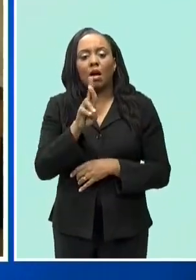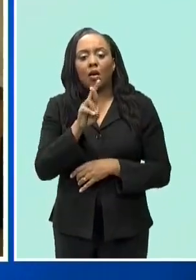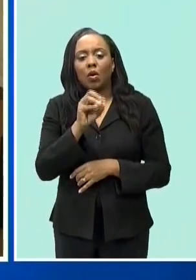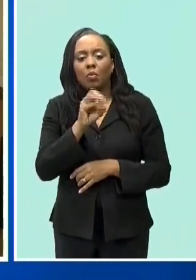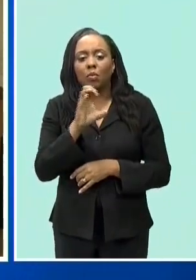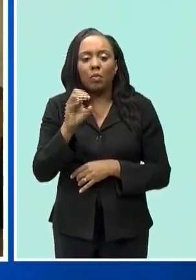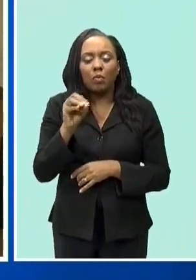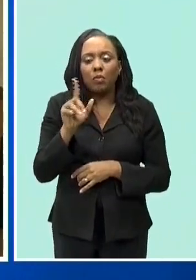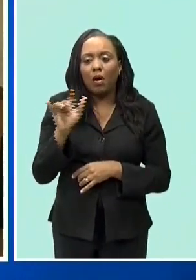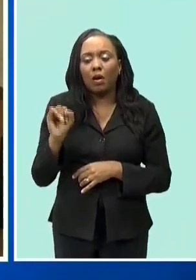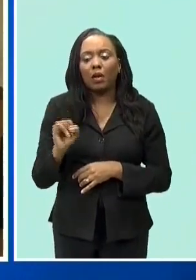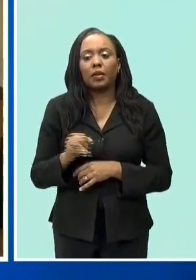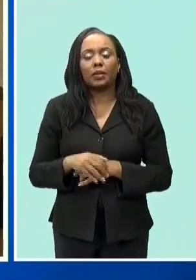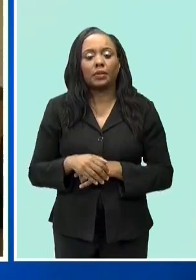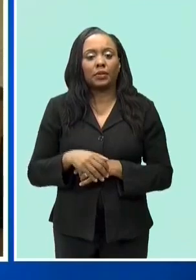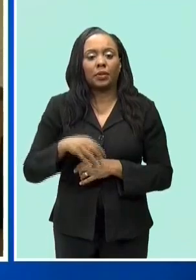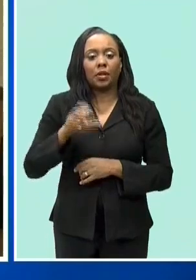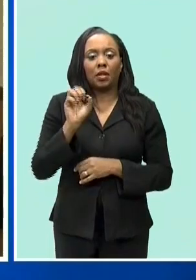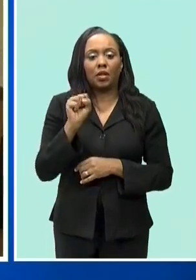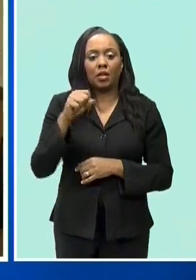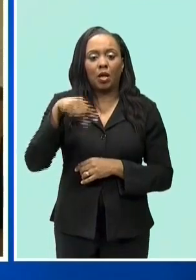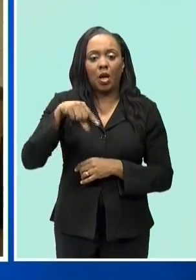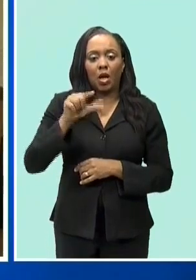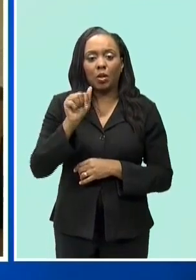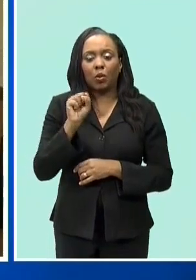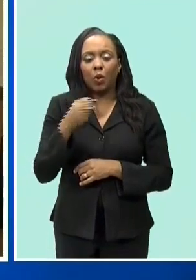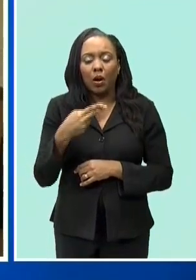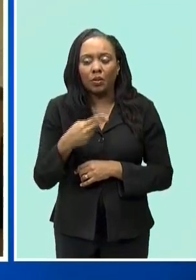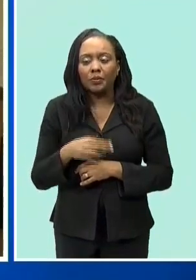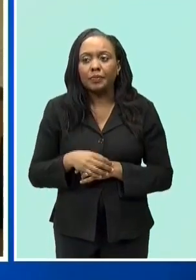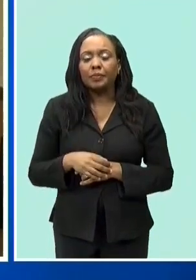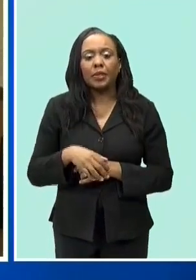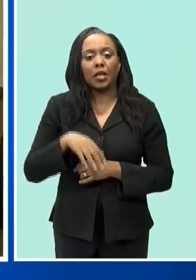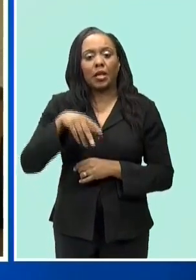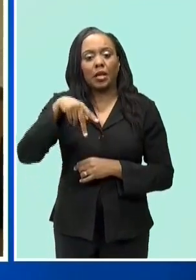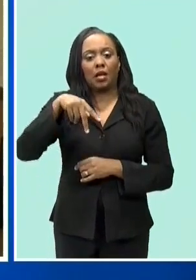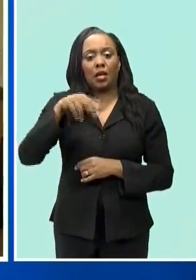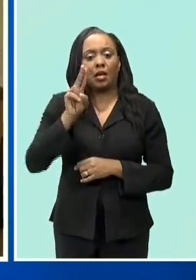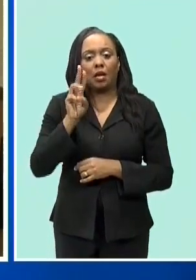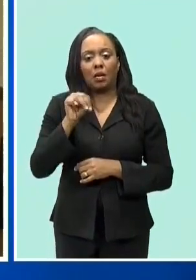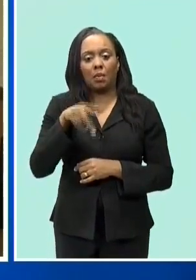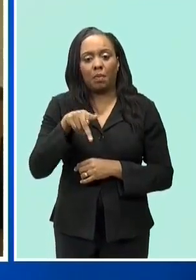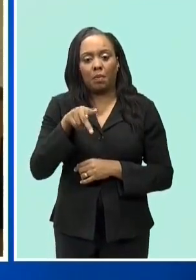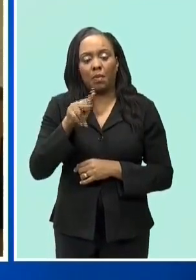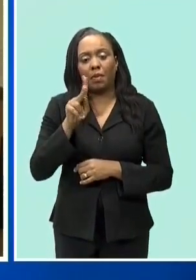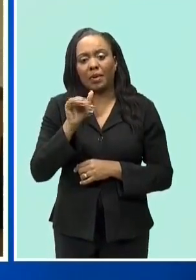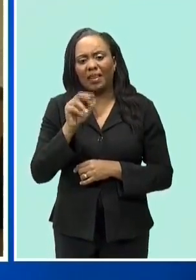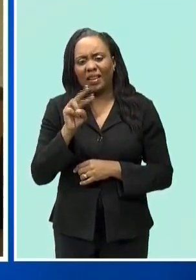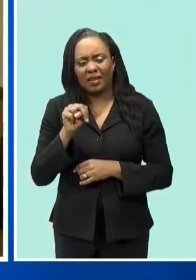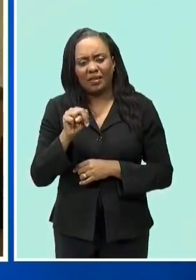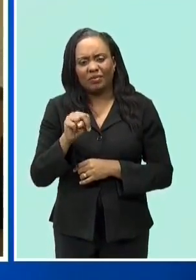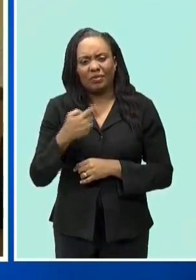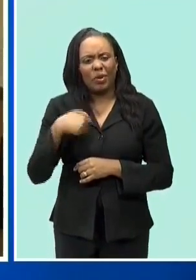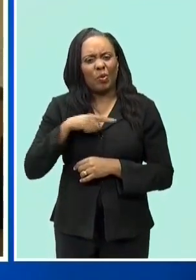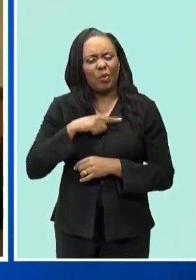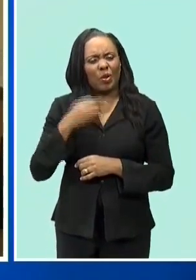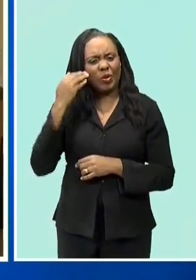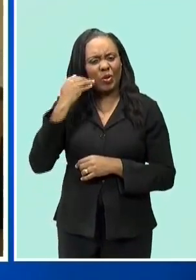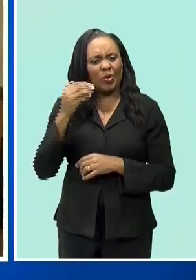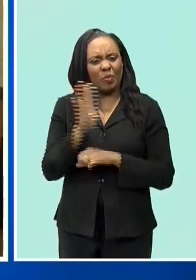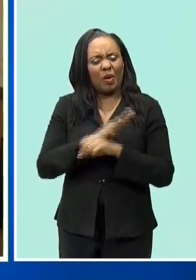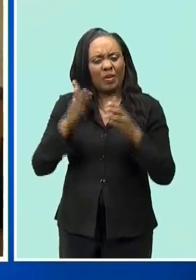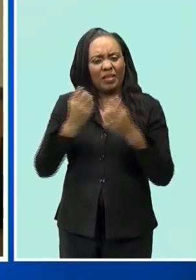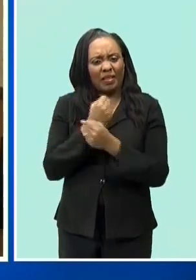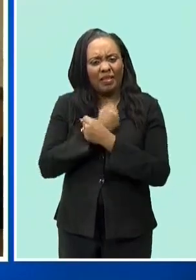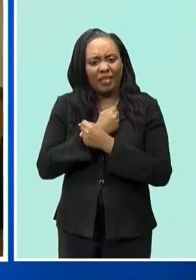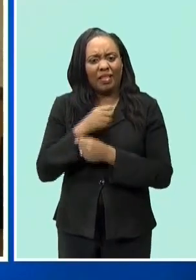food import bill in Barbados, we love broccoli here in Barbados, so we're trying to get some persons to grow some broccoli for us. We contacted the